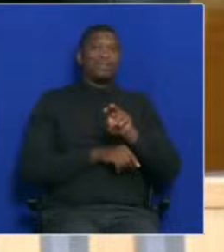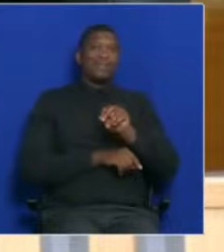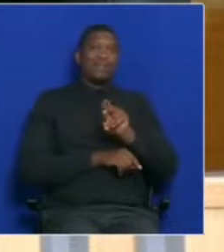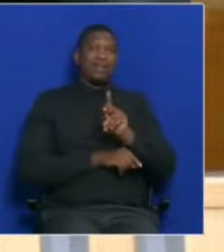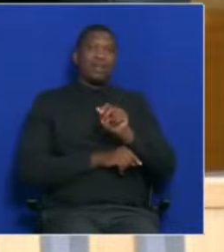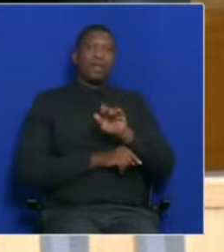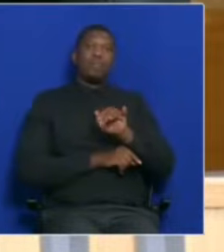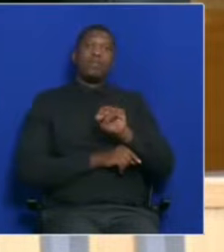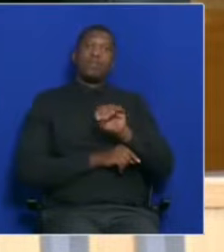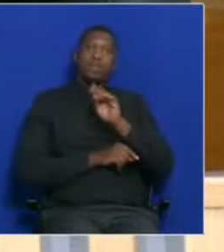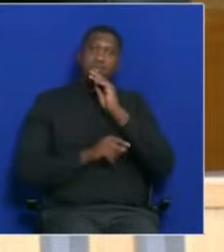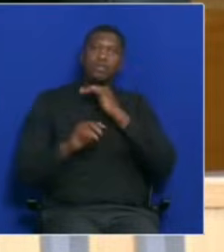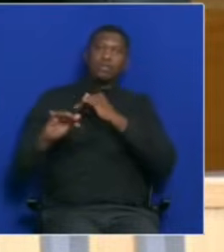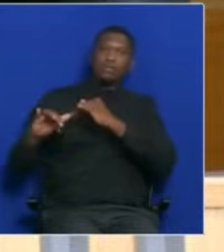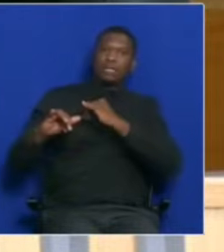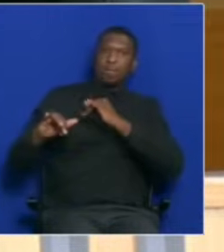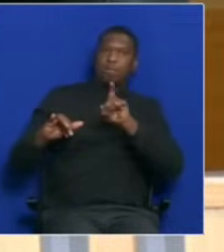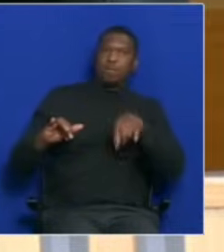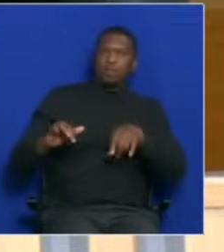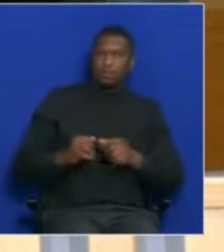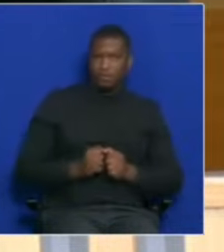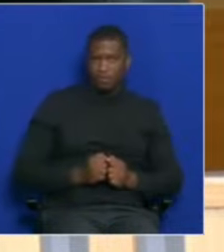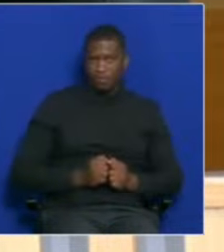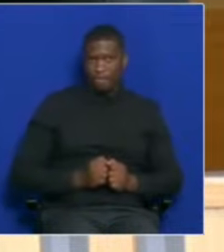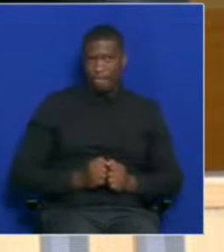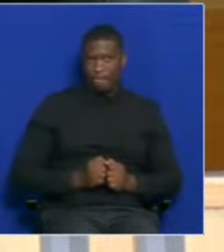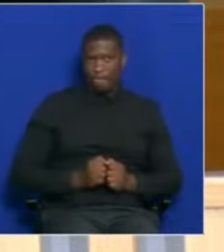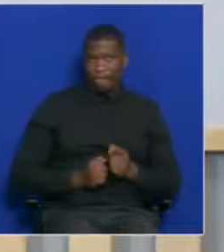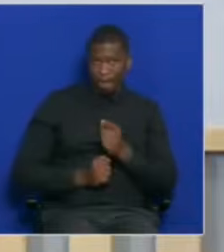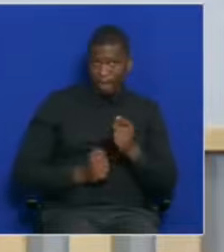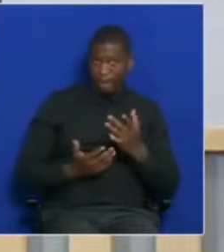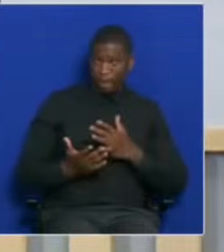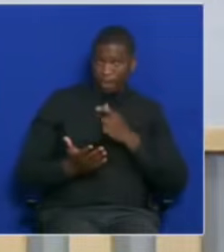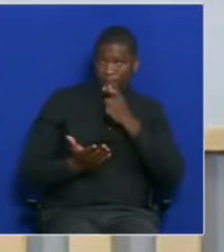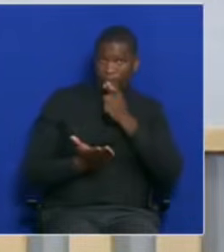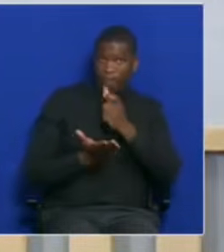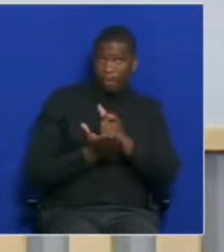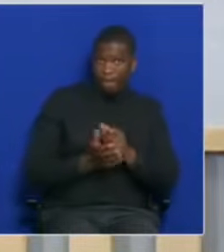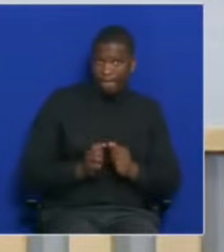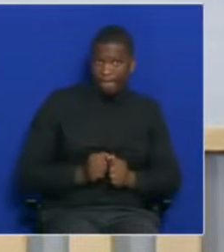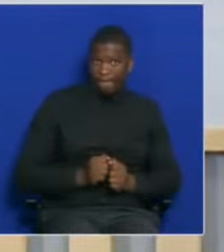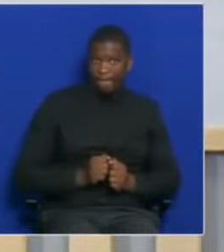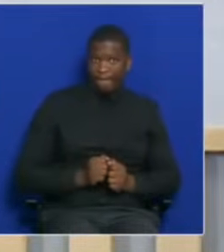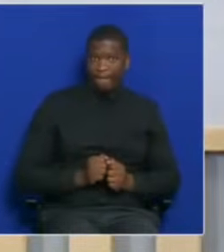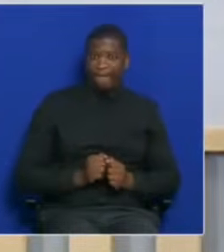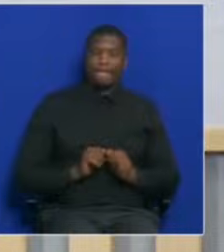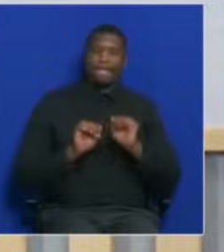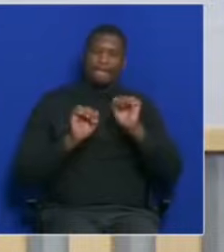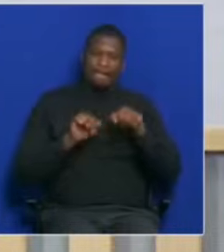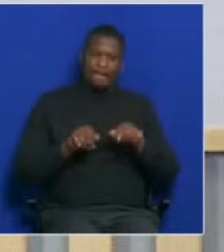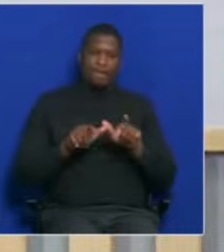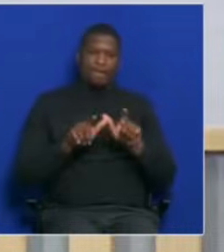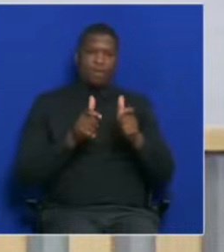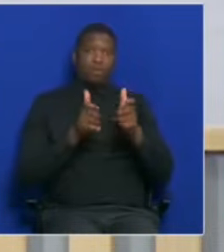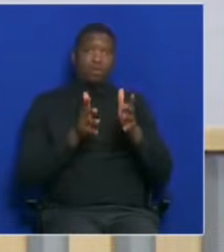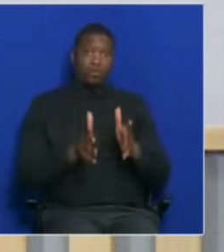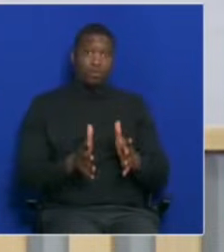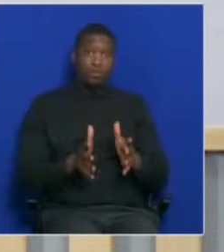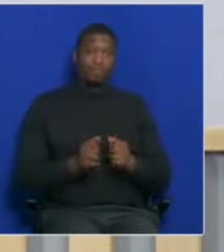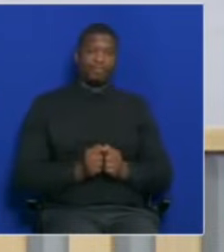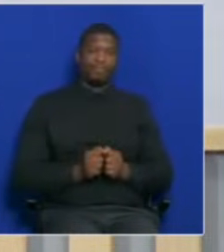you. Do you want to comment? Yes, Commissioner. As I said